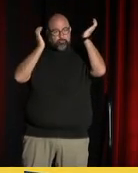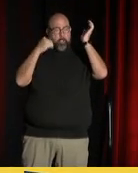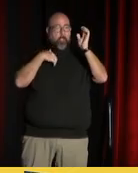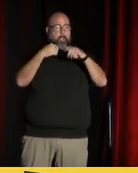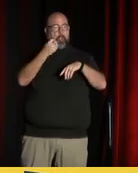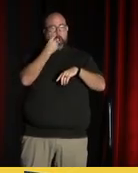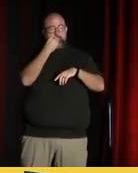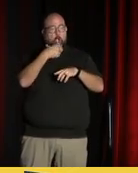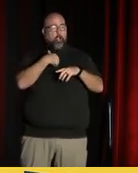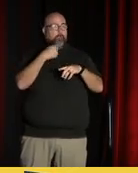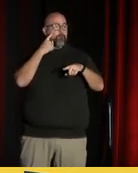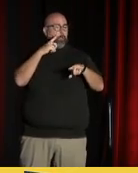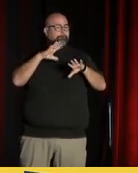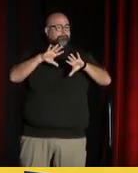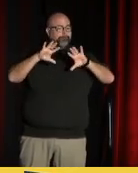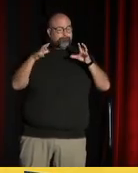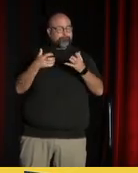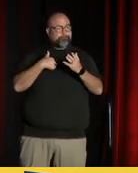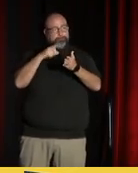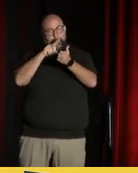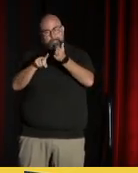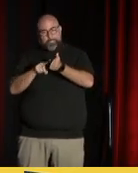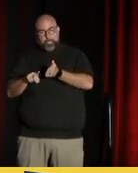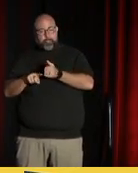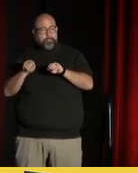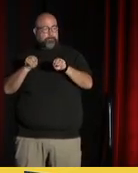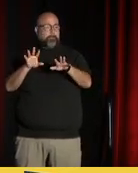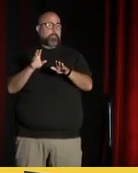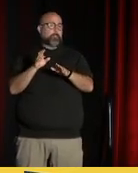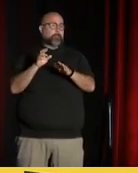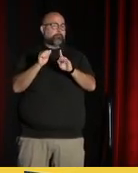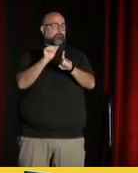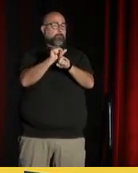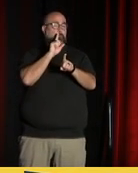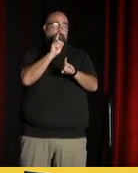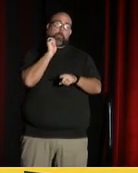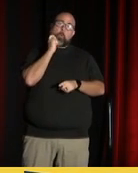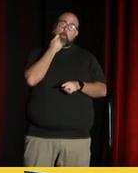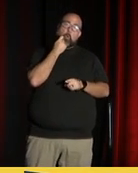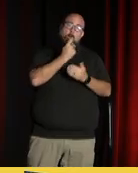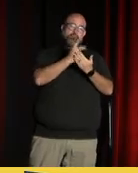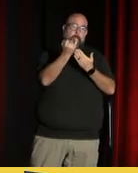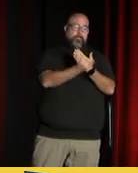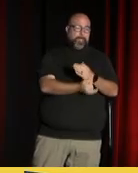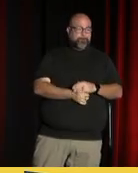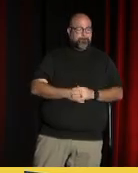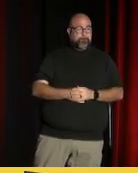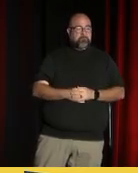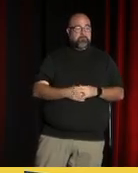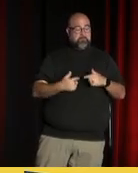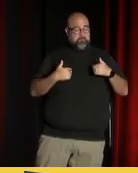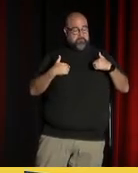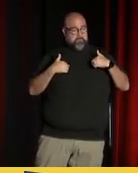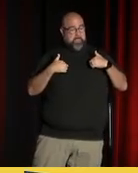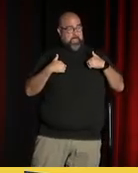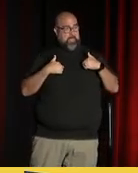cross-cultural sort of investigation of magic tricks. So it's a pretty cool project. I am not going to